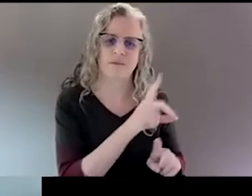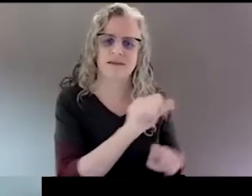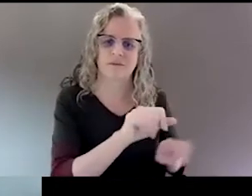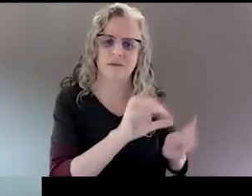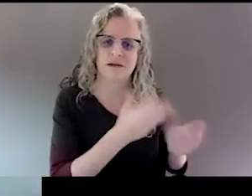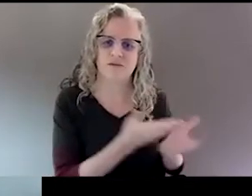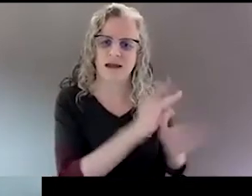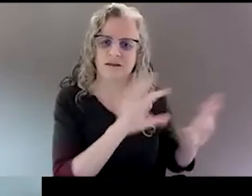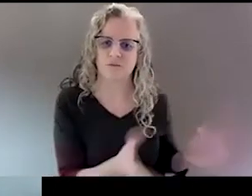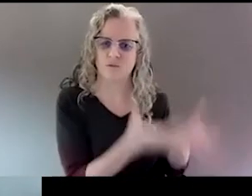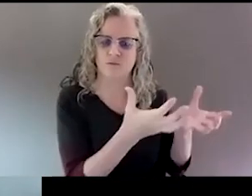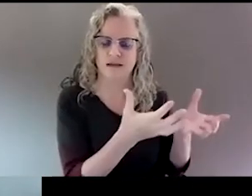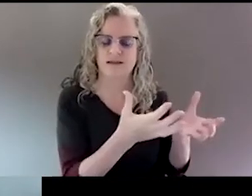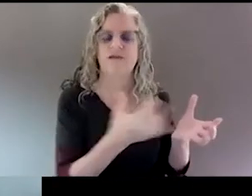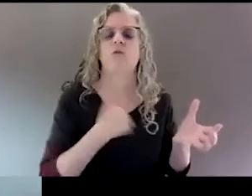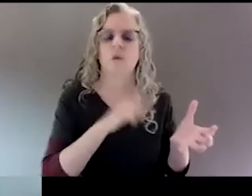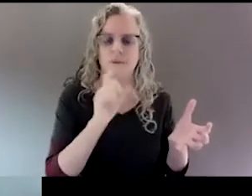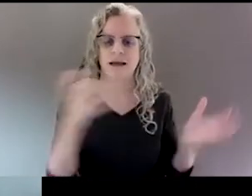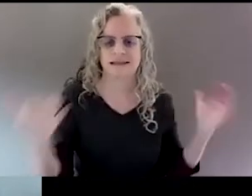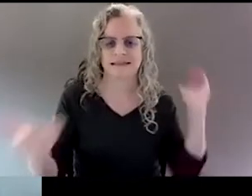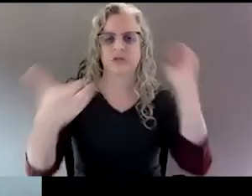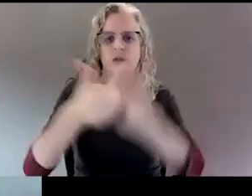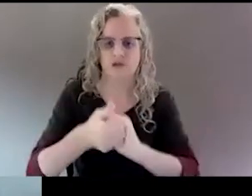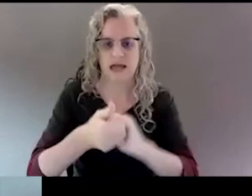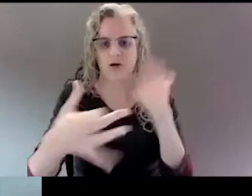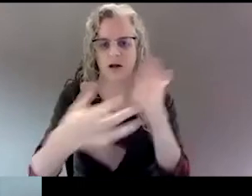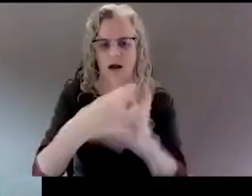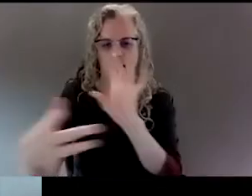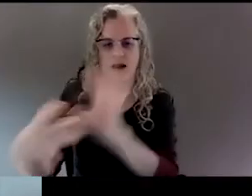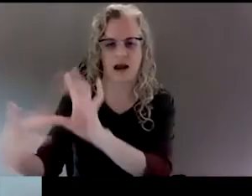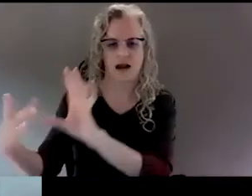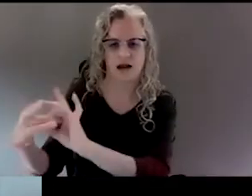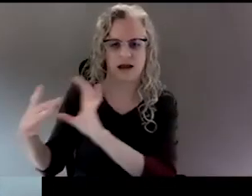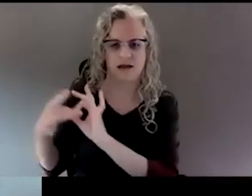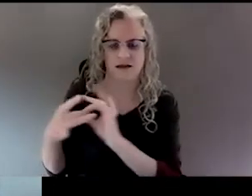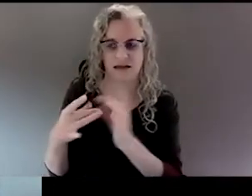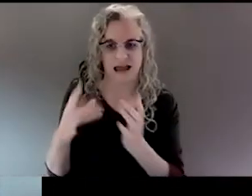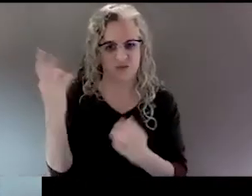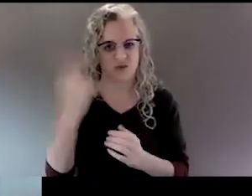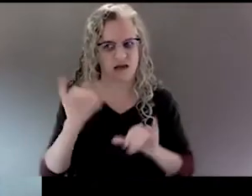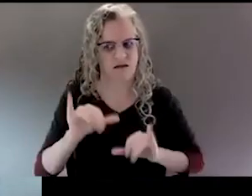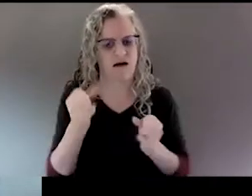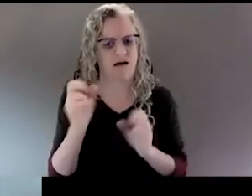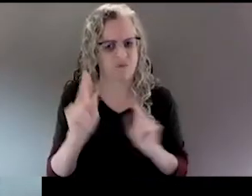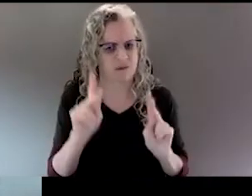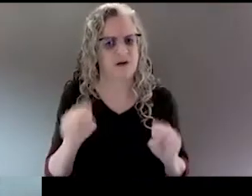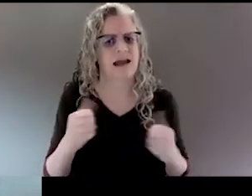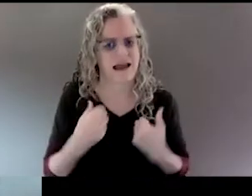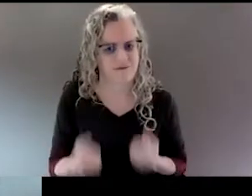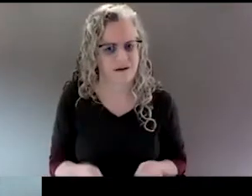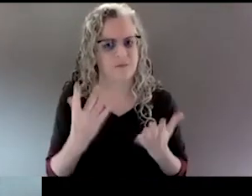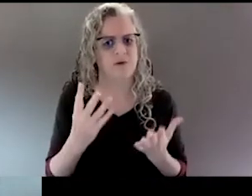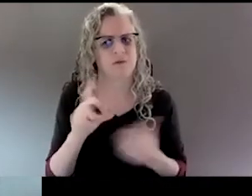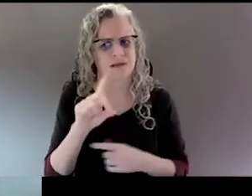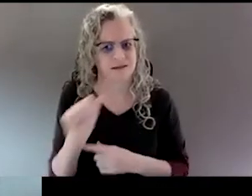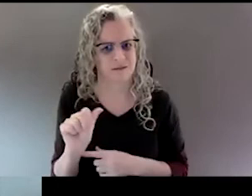we begin to say, everyone can be multiple disabilities, right? I have multiple disabilities. You've heard it here in this panel.